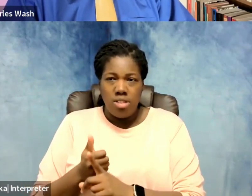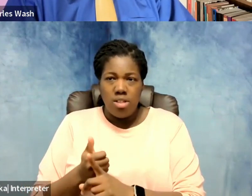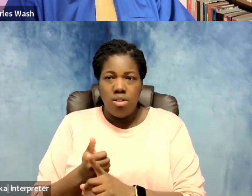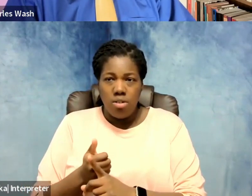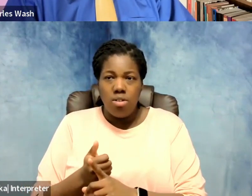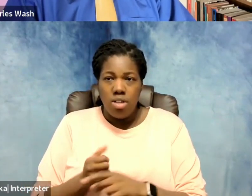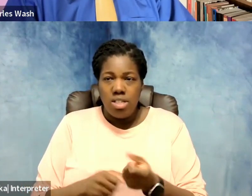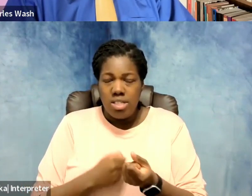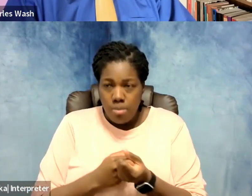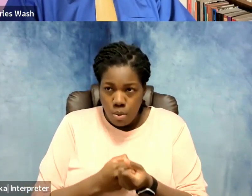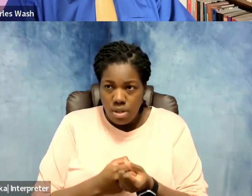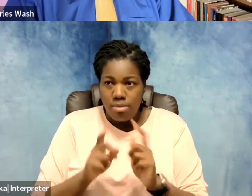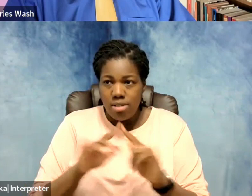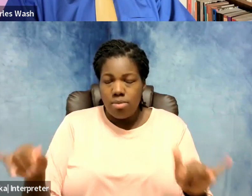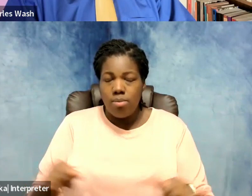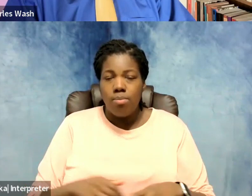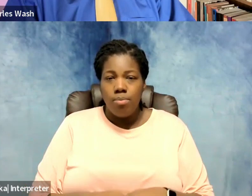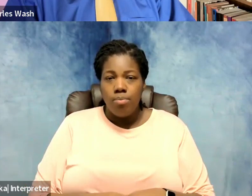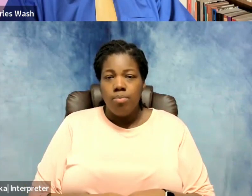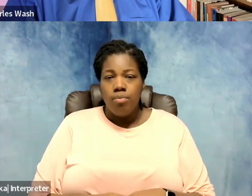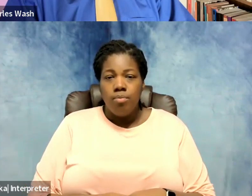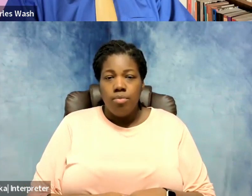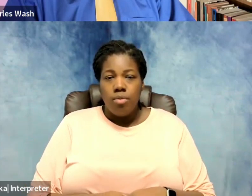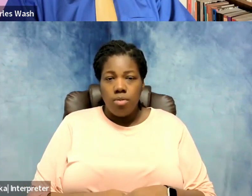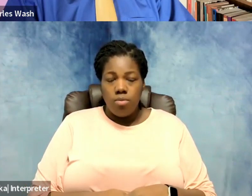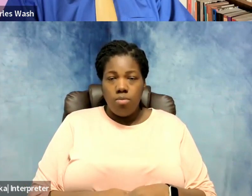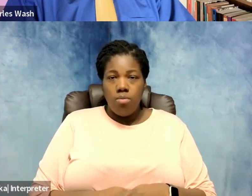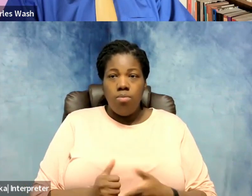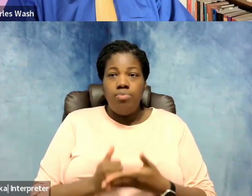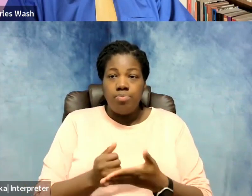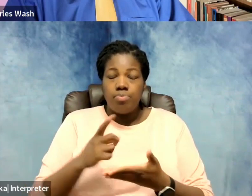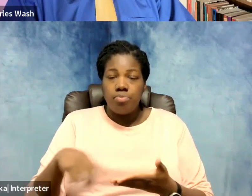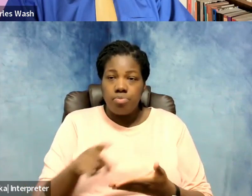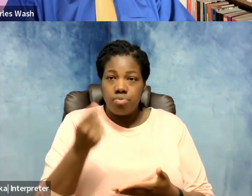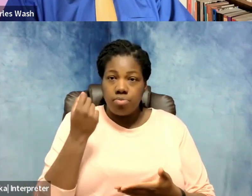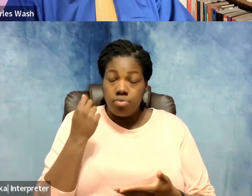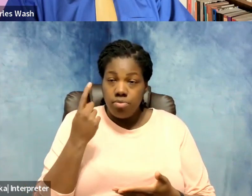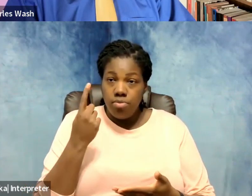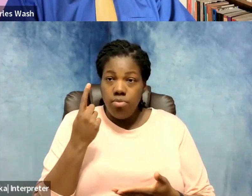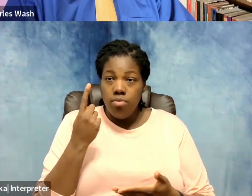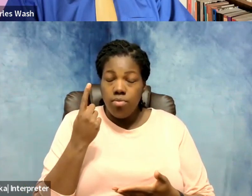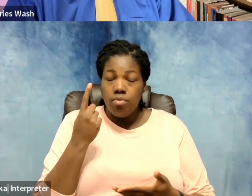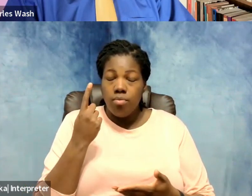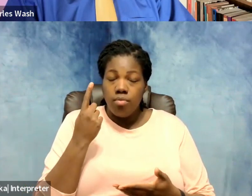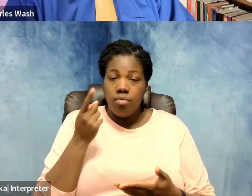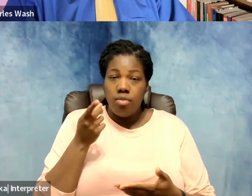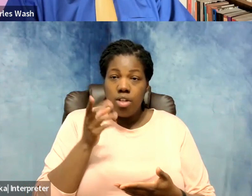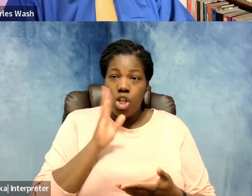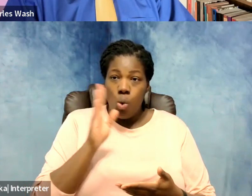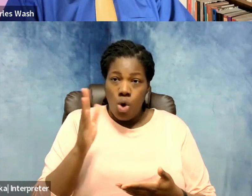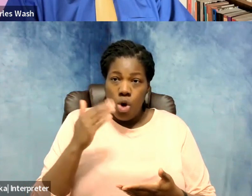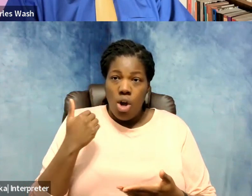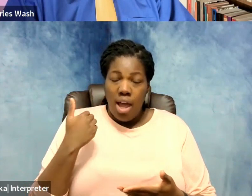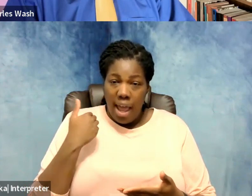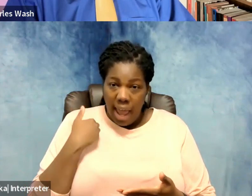in supporting them along that journey. And then helping them to understand and realize that there are going to be wrinkles